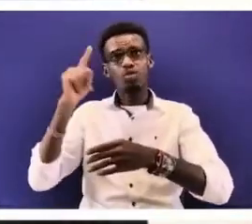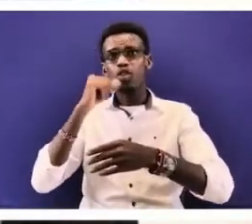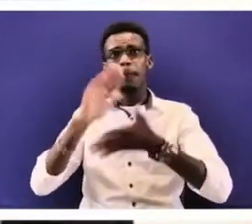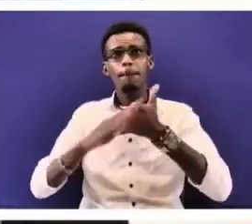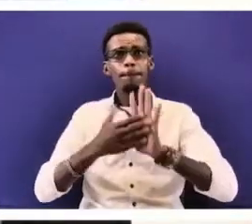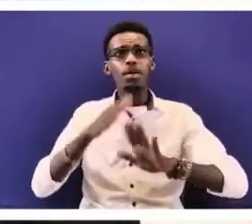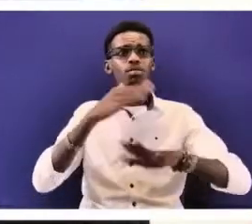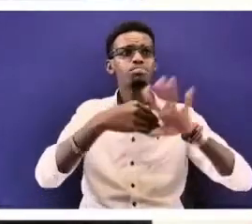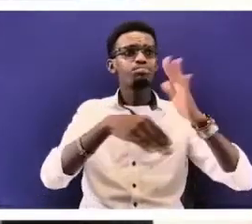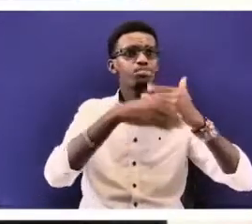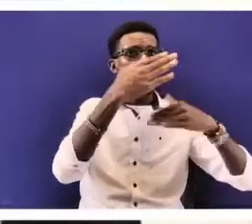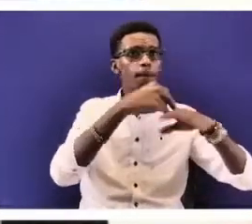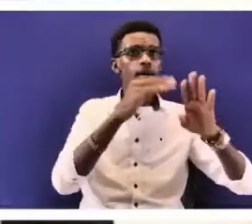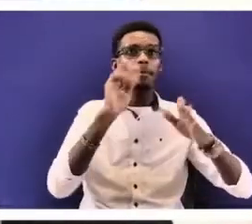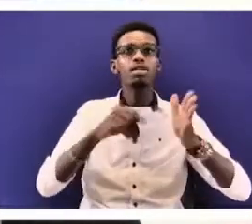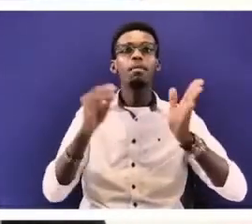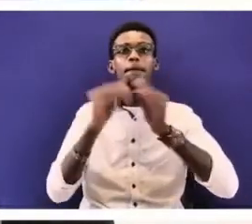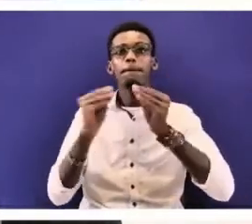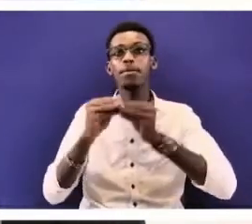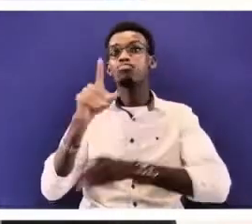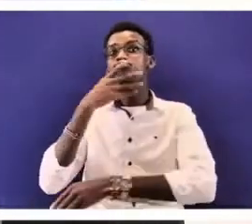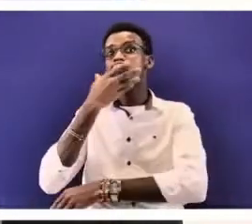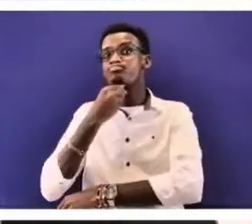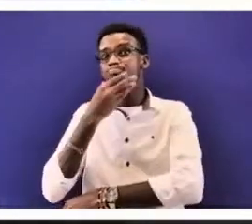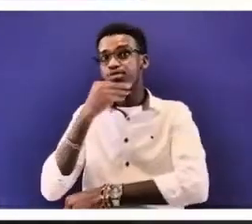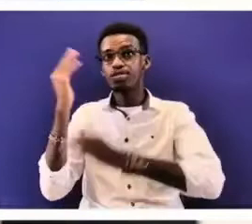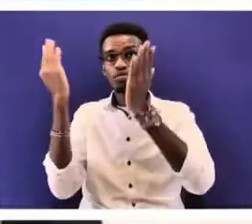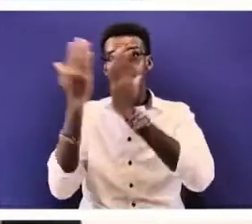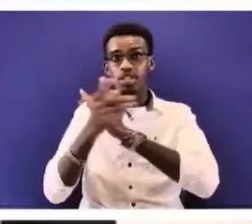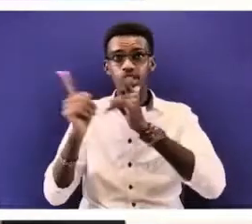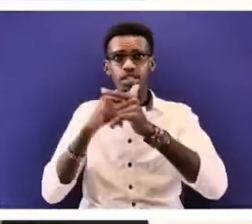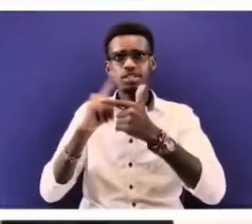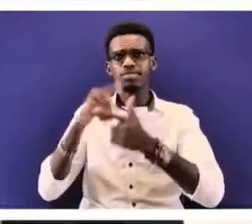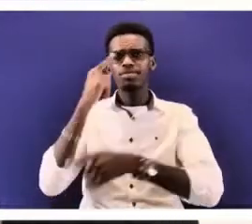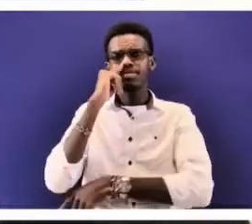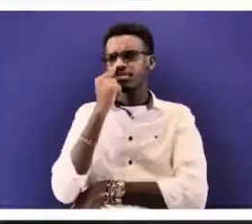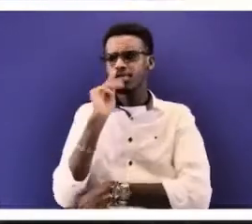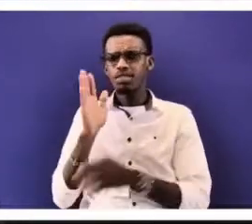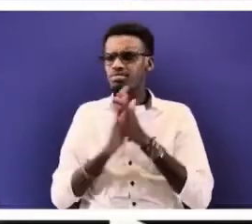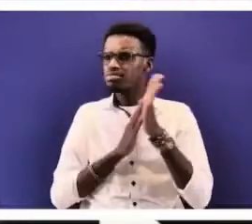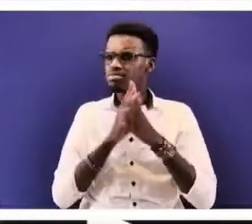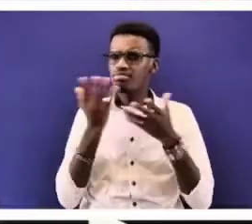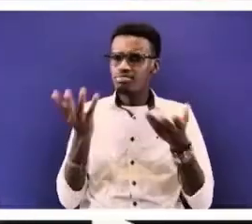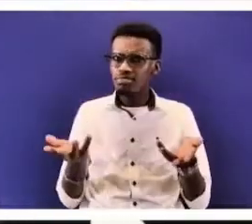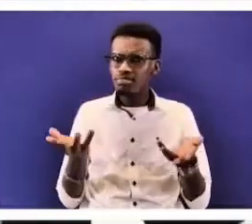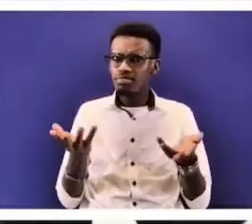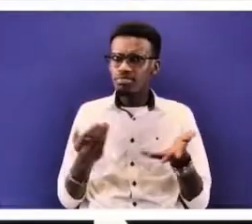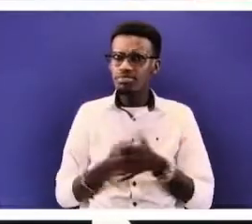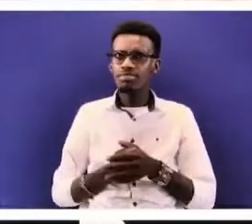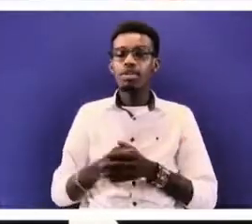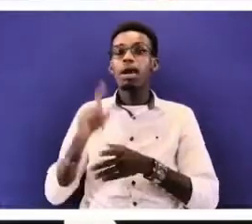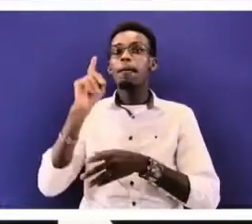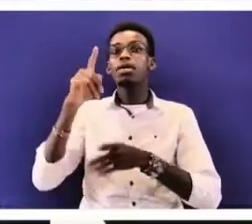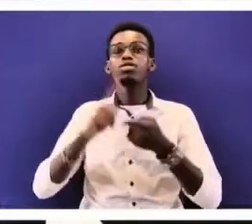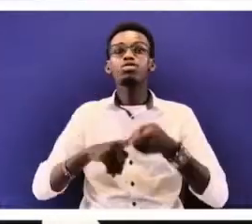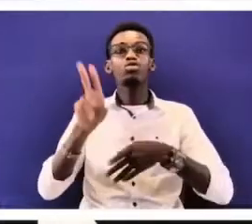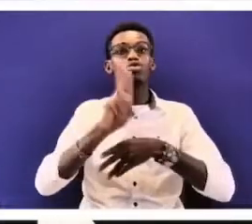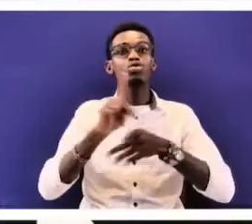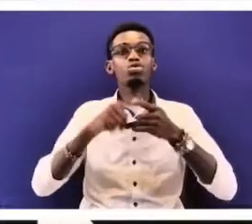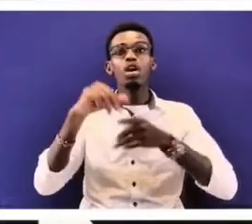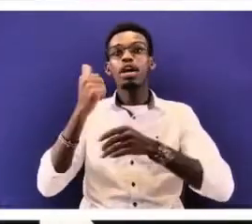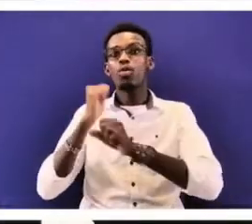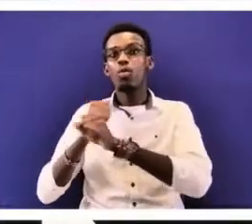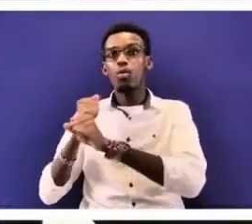bothered. You have to meet the boys tonight, and you can't be bothered with this. You can apply this to any